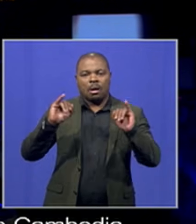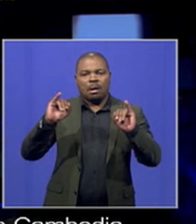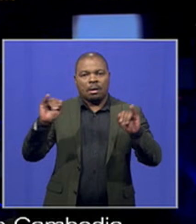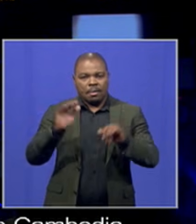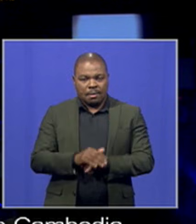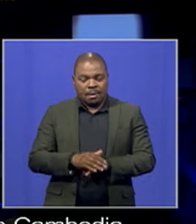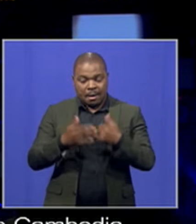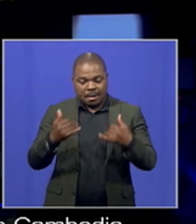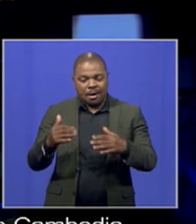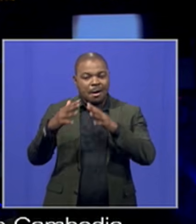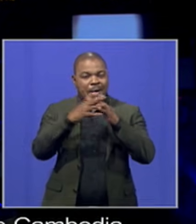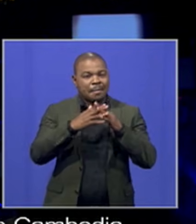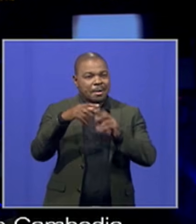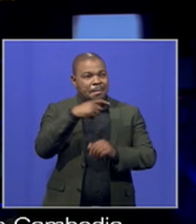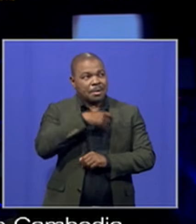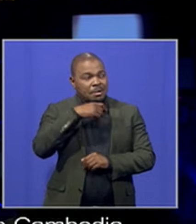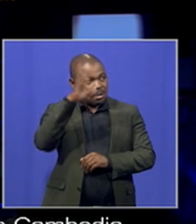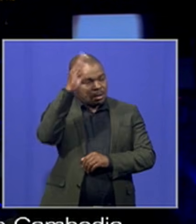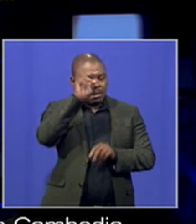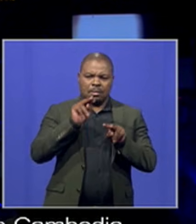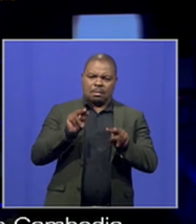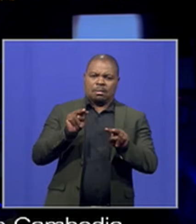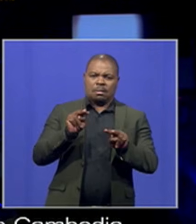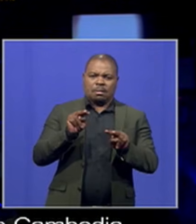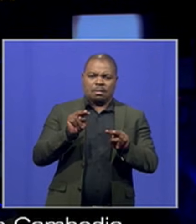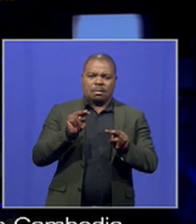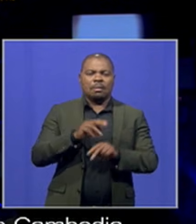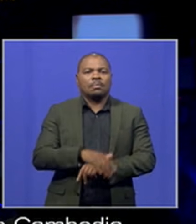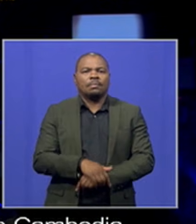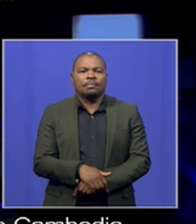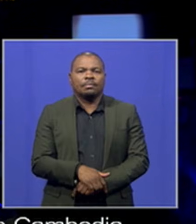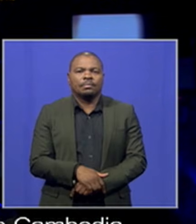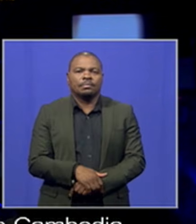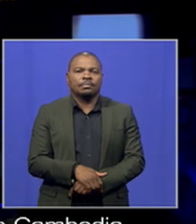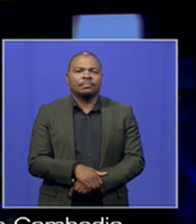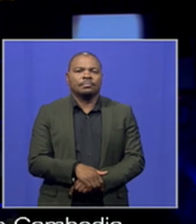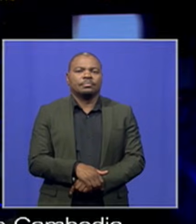ngwakile mo presidente wa America e leng Donald Trump.